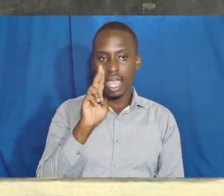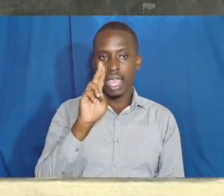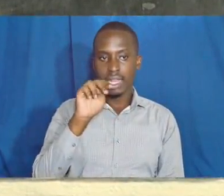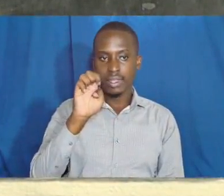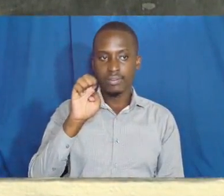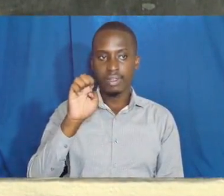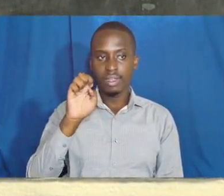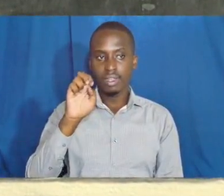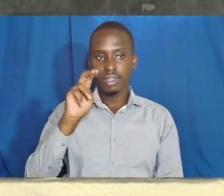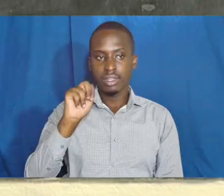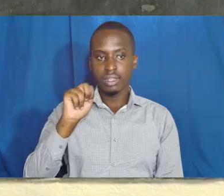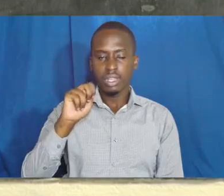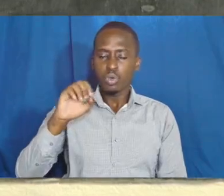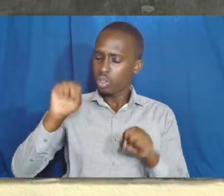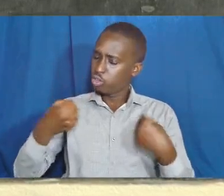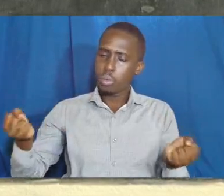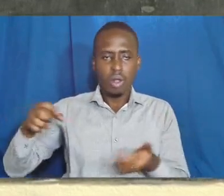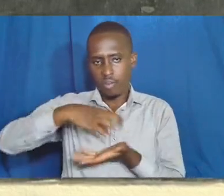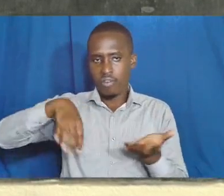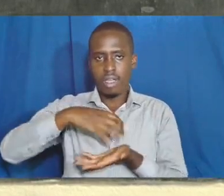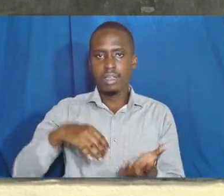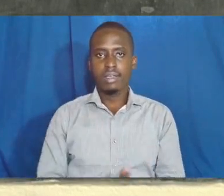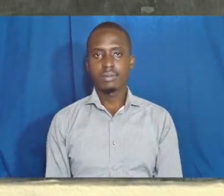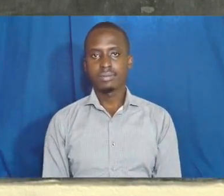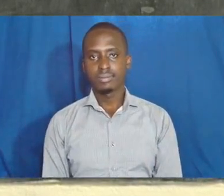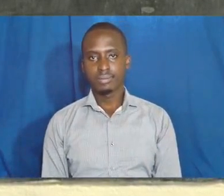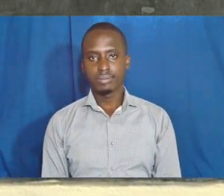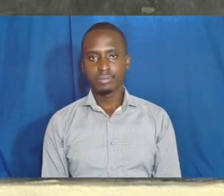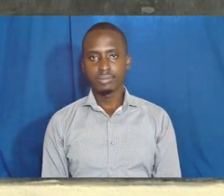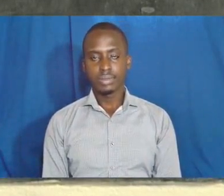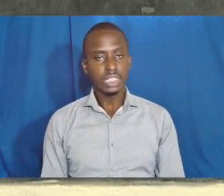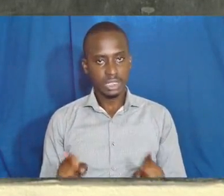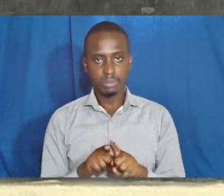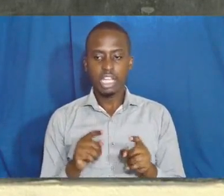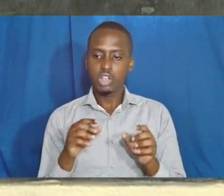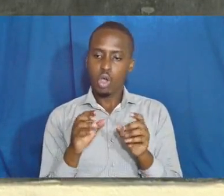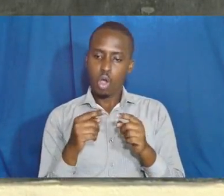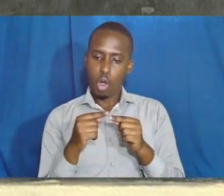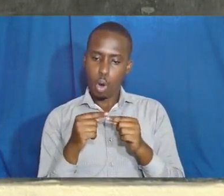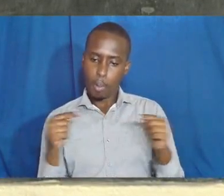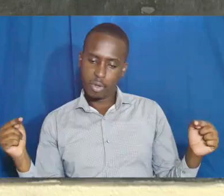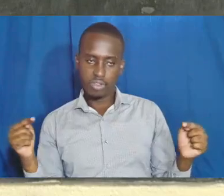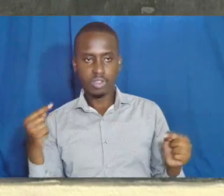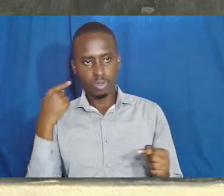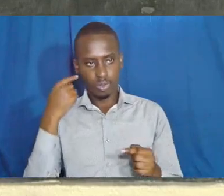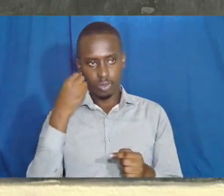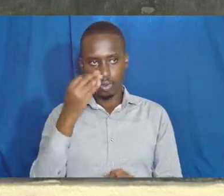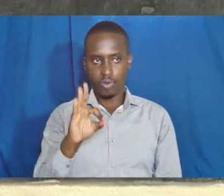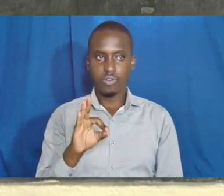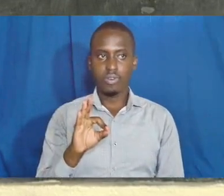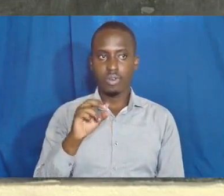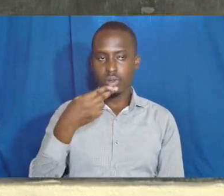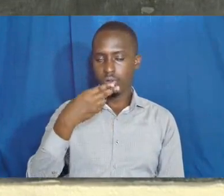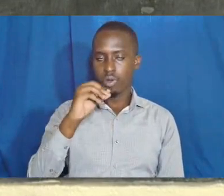So these components are not evenly distributed. So it is the opposite of the homogeneous